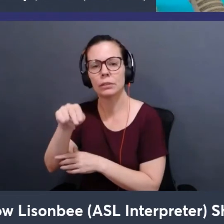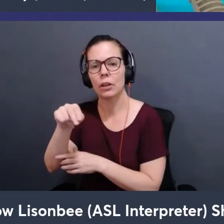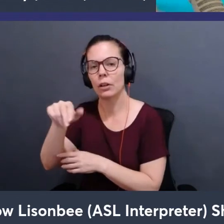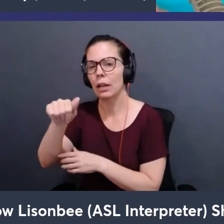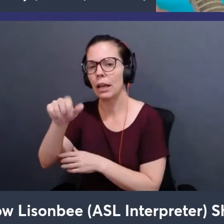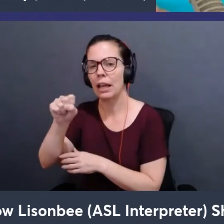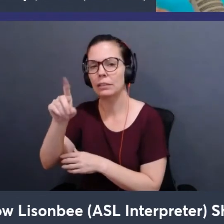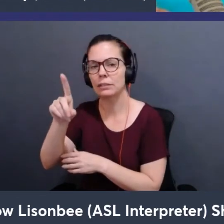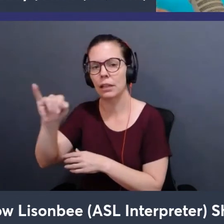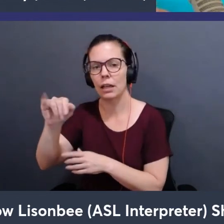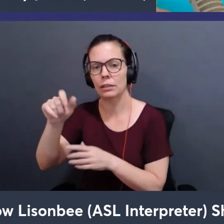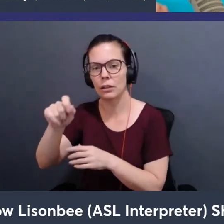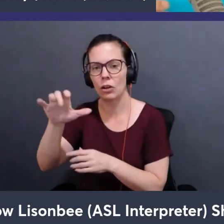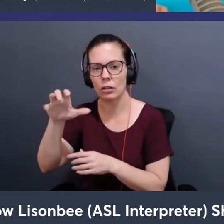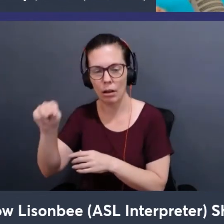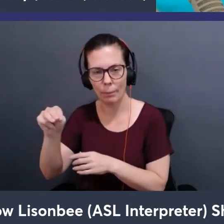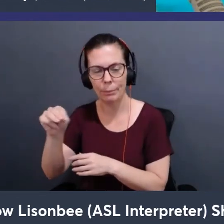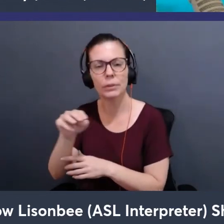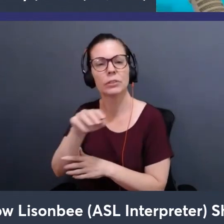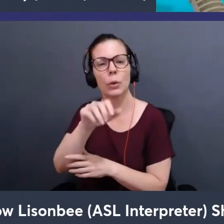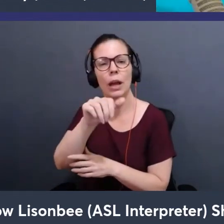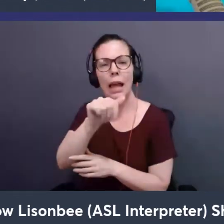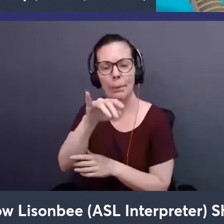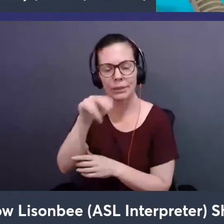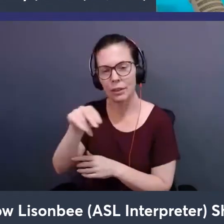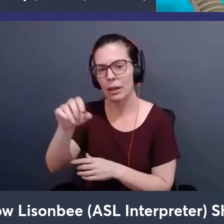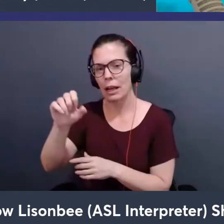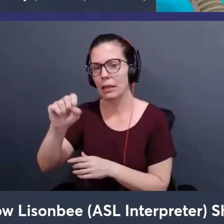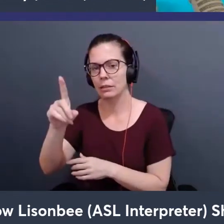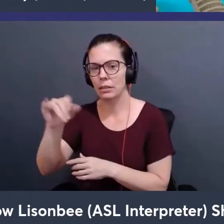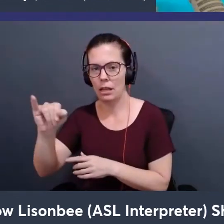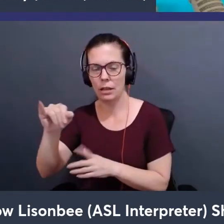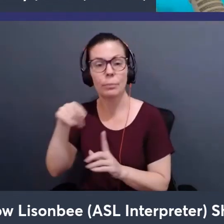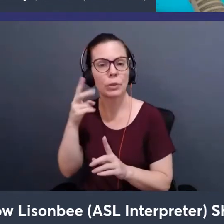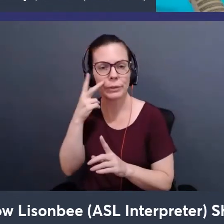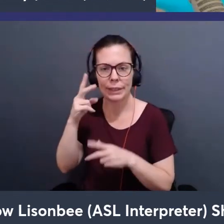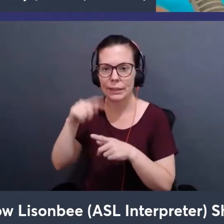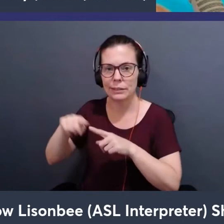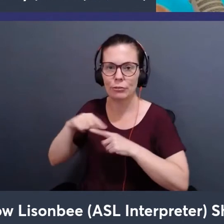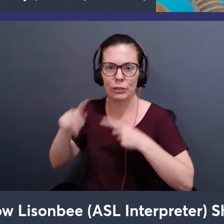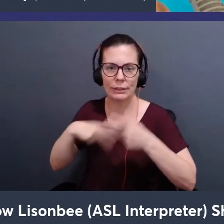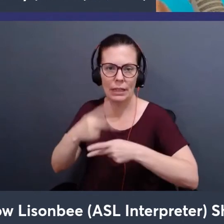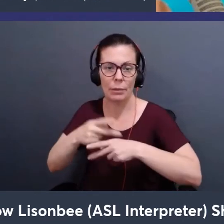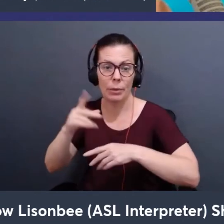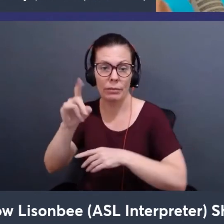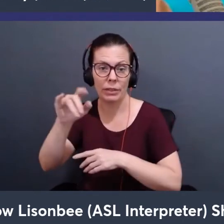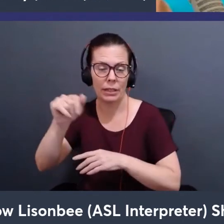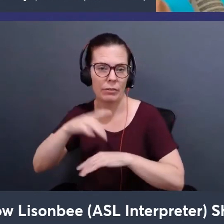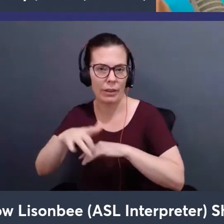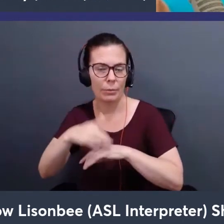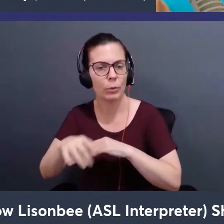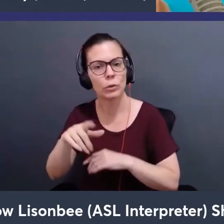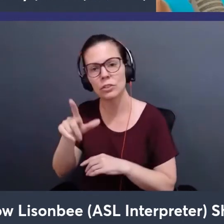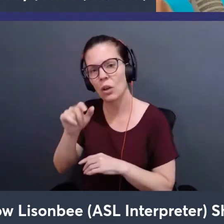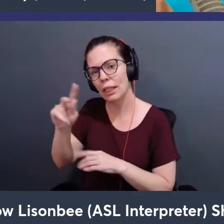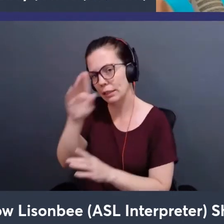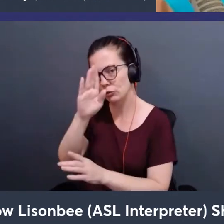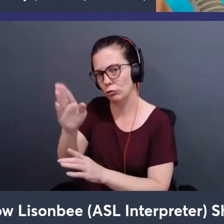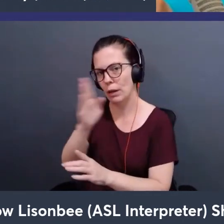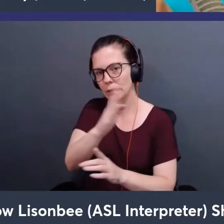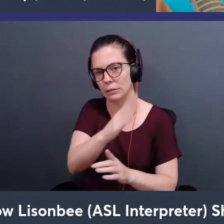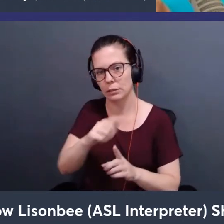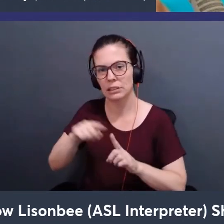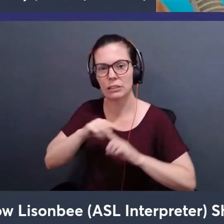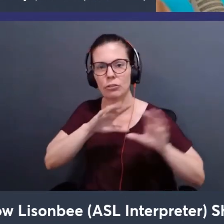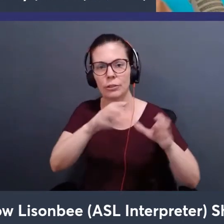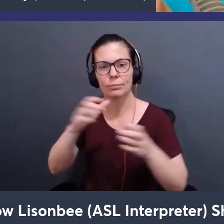there, you will see that which type of data is available. There is a link directly going to this different data set.